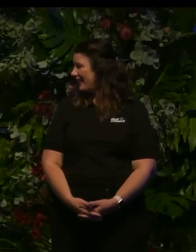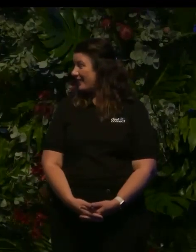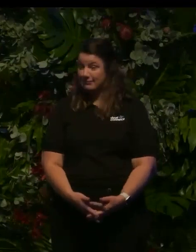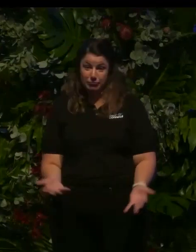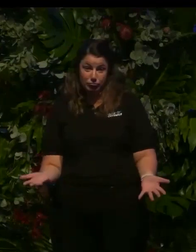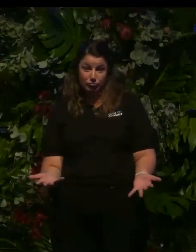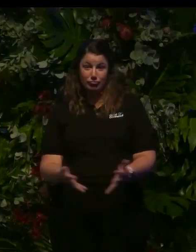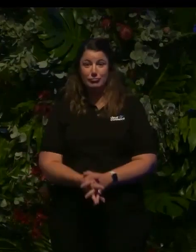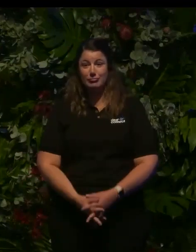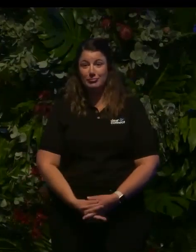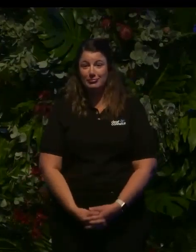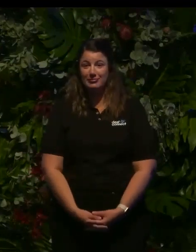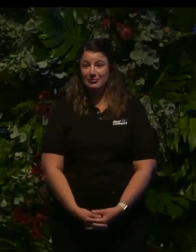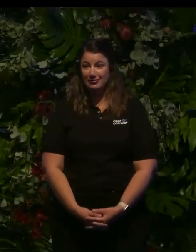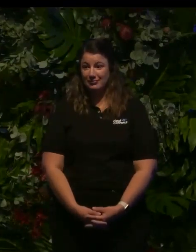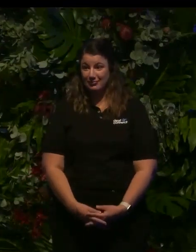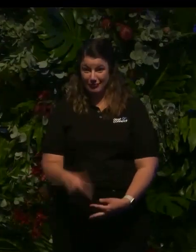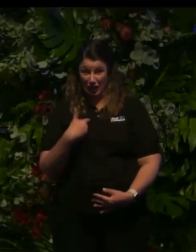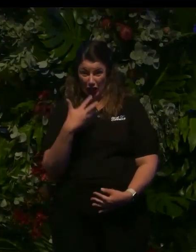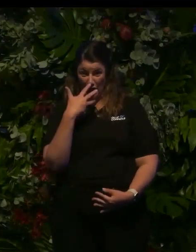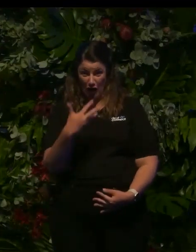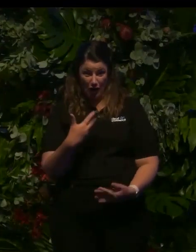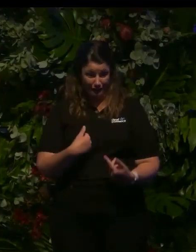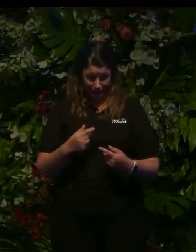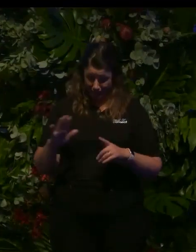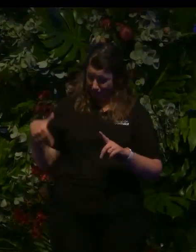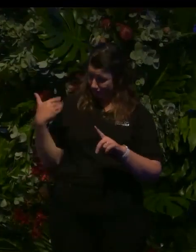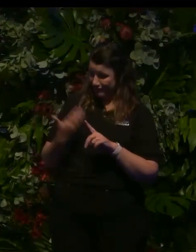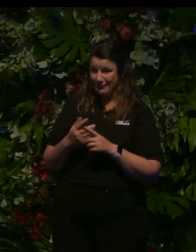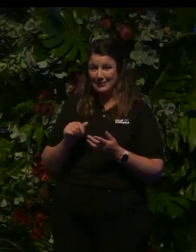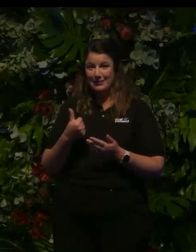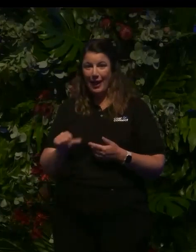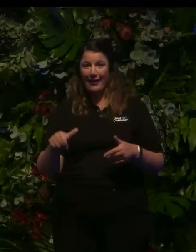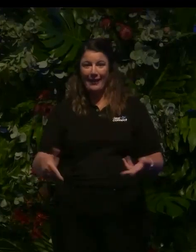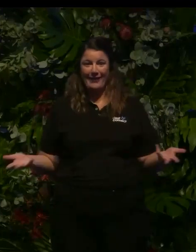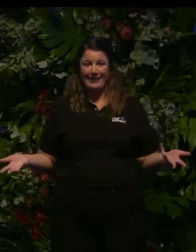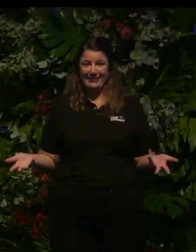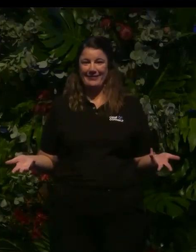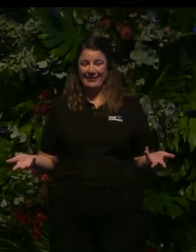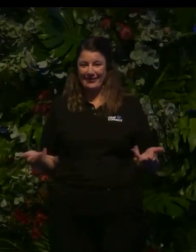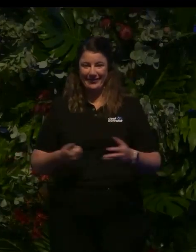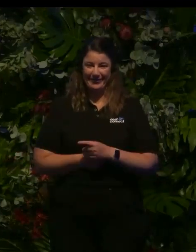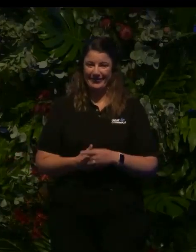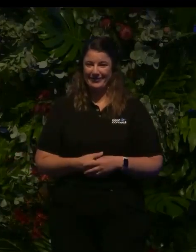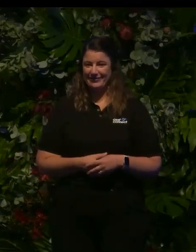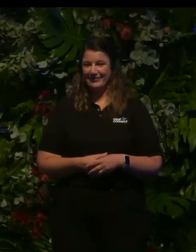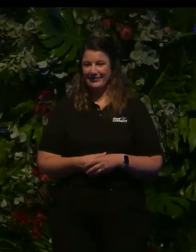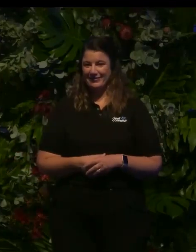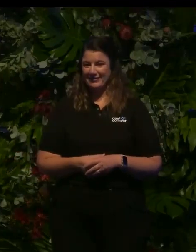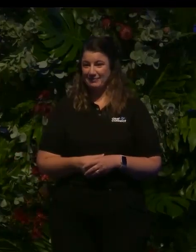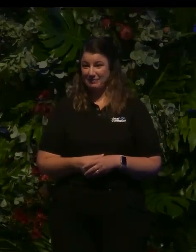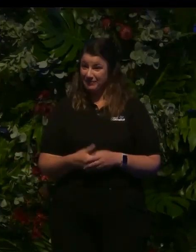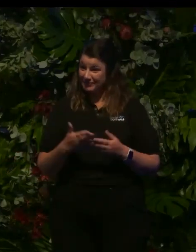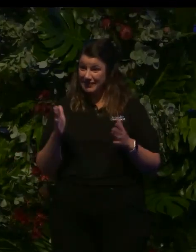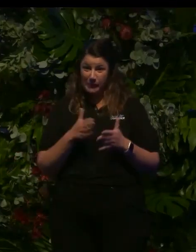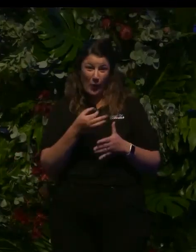Hello. You were I'm right about 59 years old. I'm Right still about here. Yes. But that's these are things that, from a small